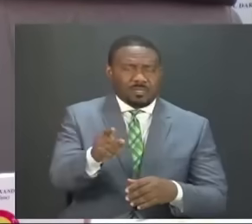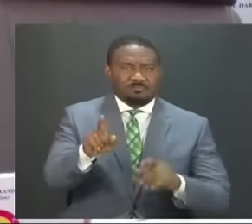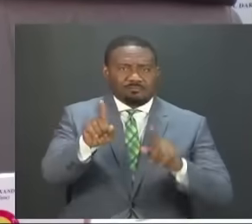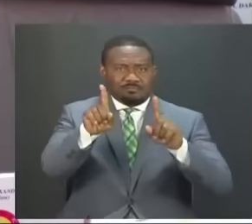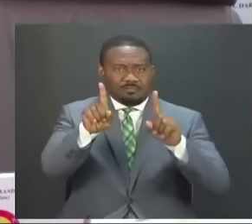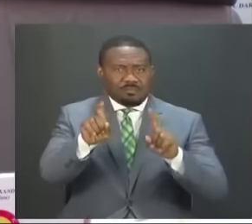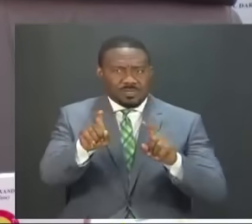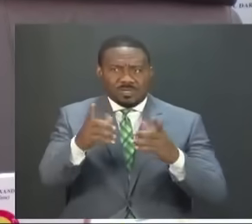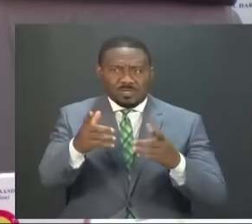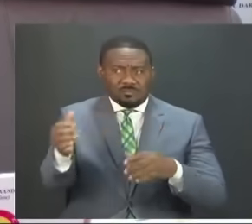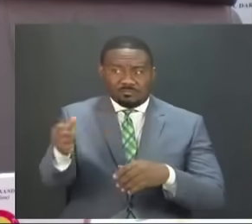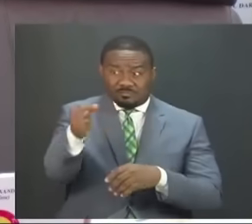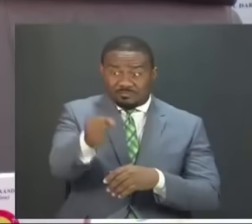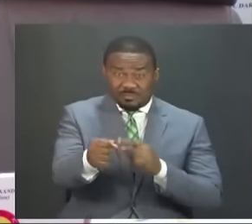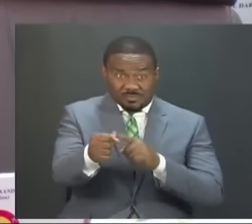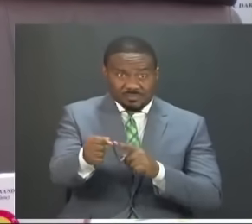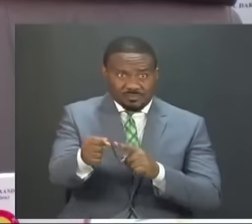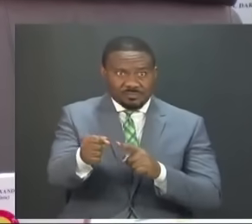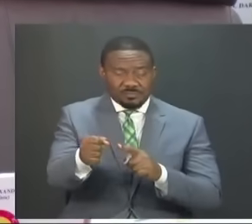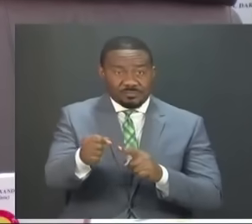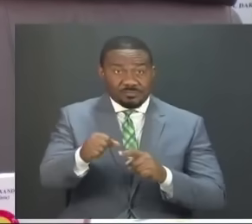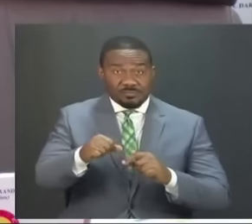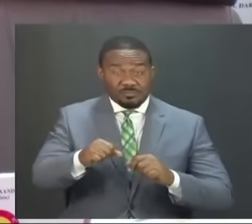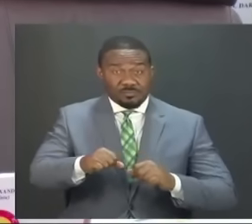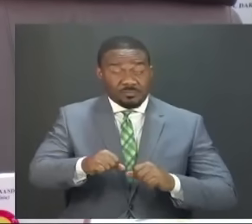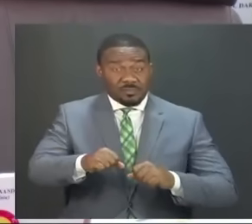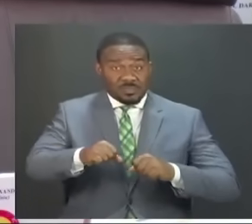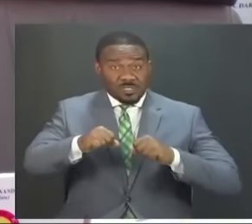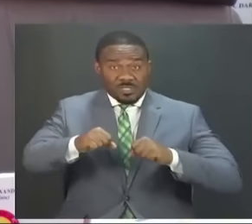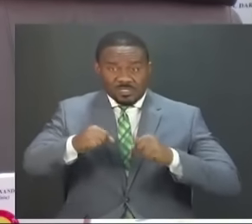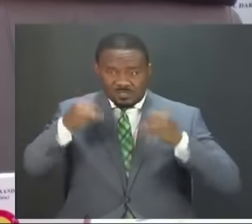the nominee for the office of Chief Justice